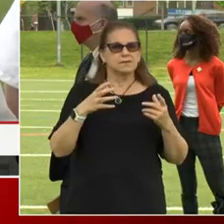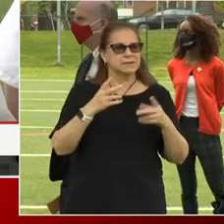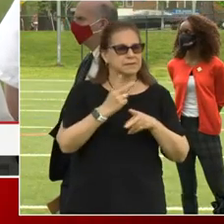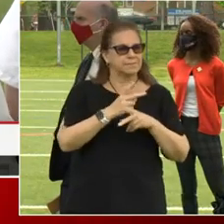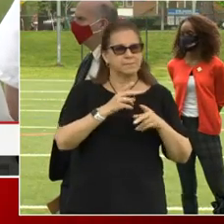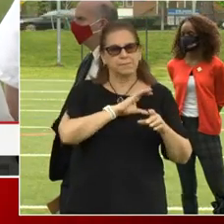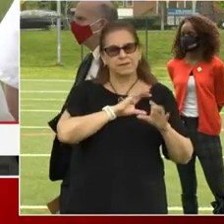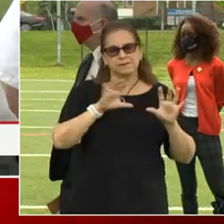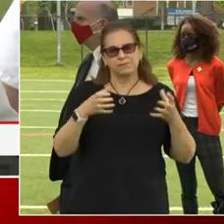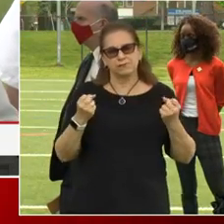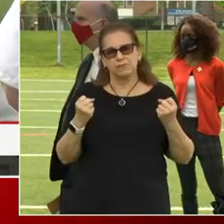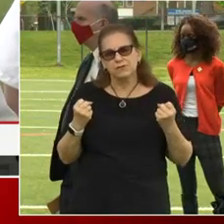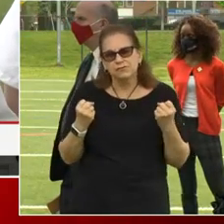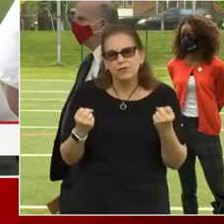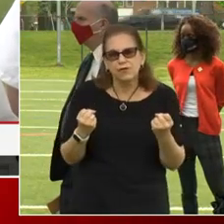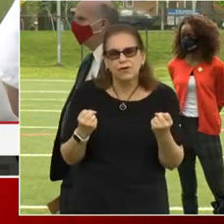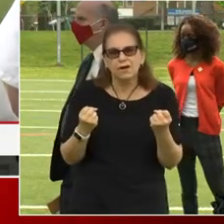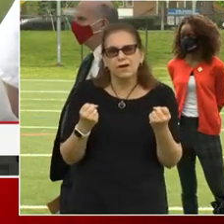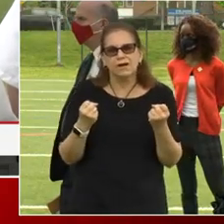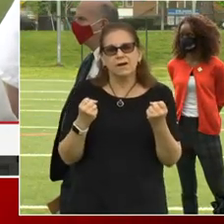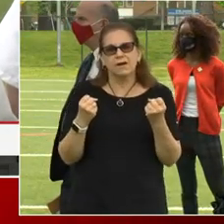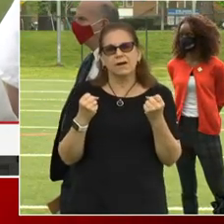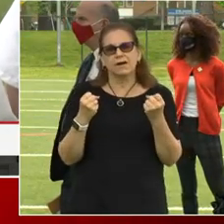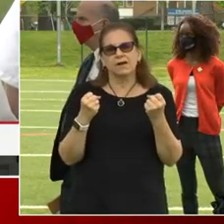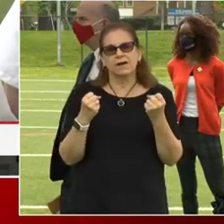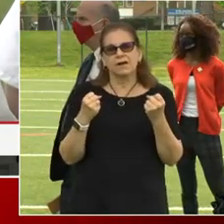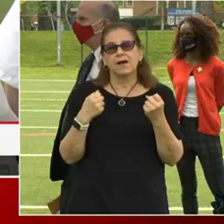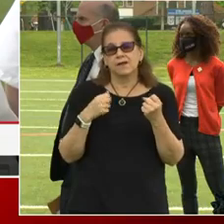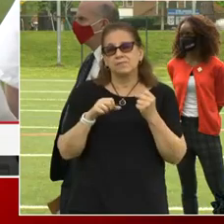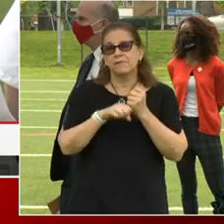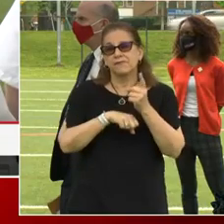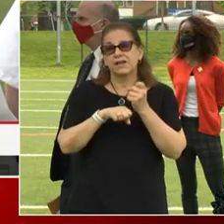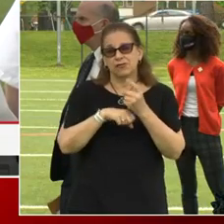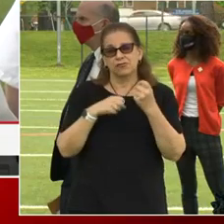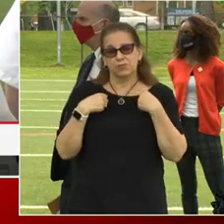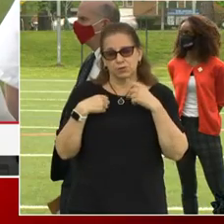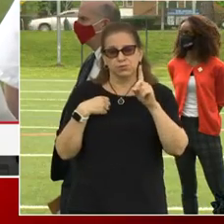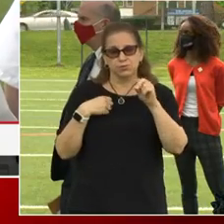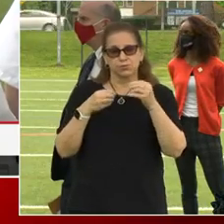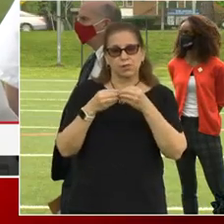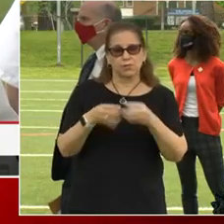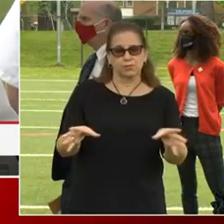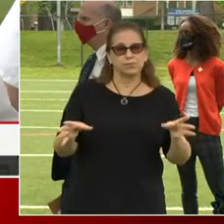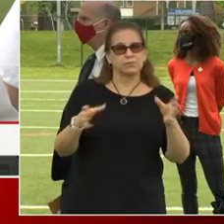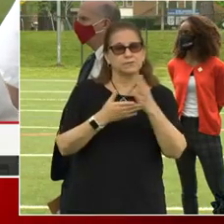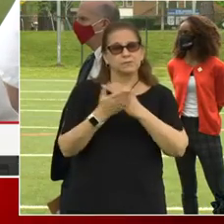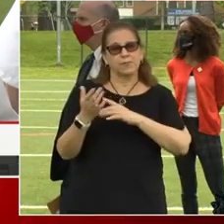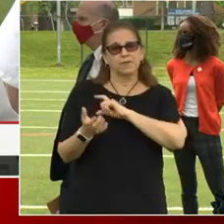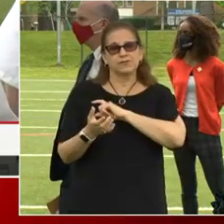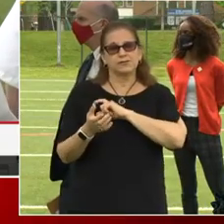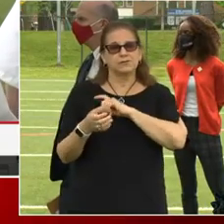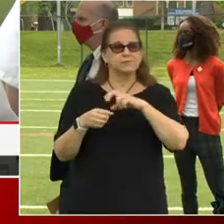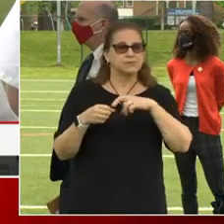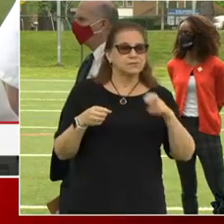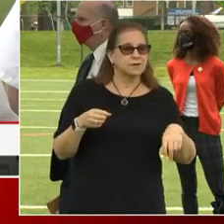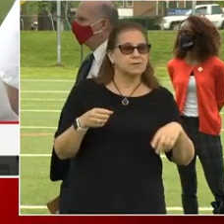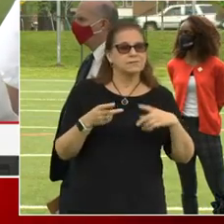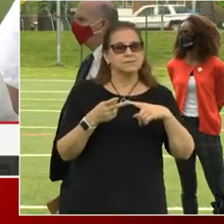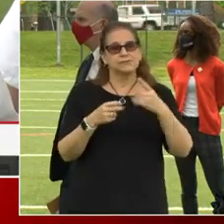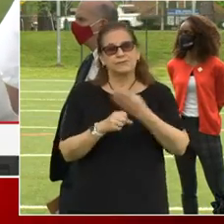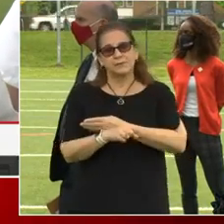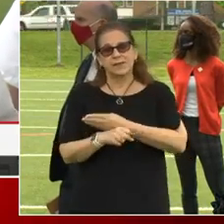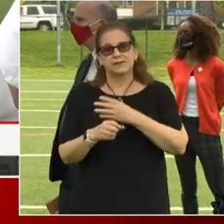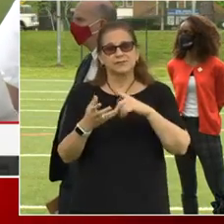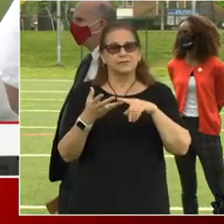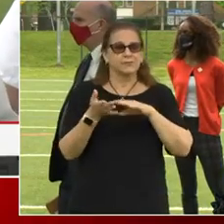be. MPD, every year we lose officers to resignation, retirement, termination, even we lose officers to